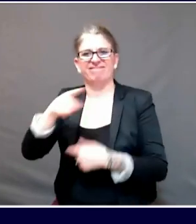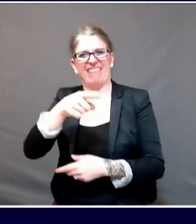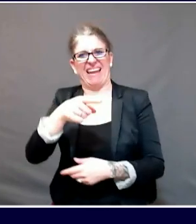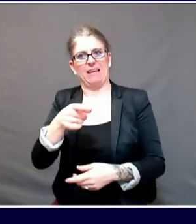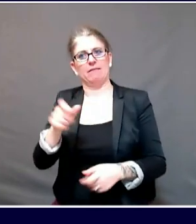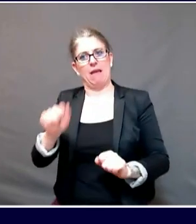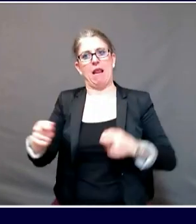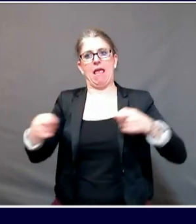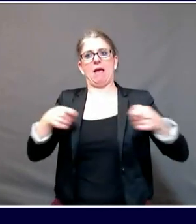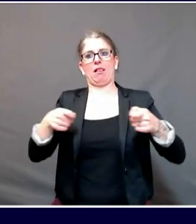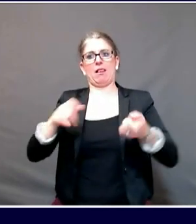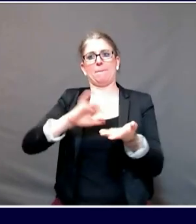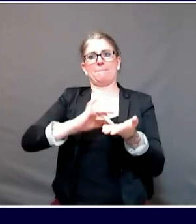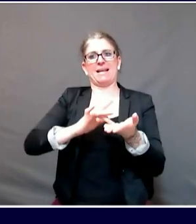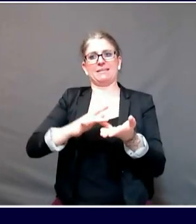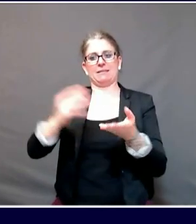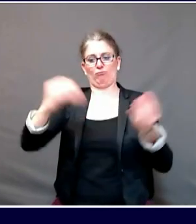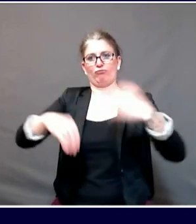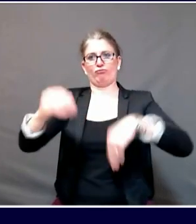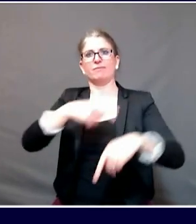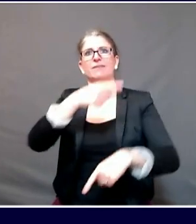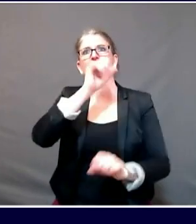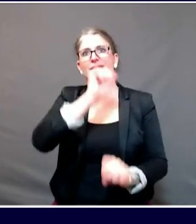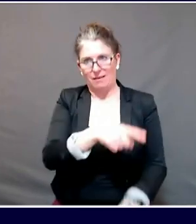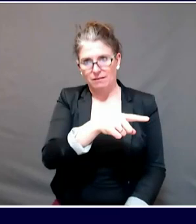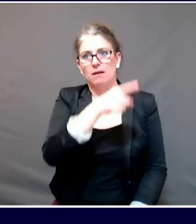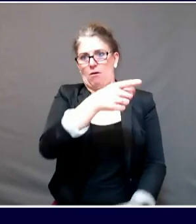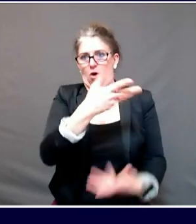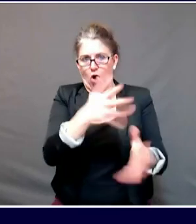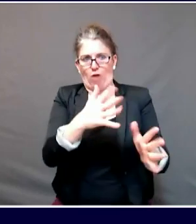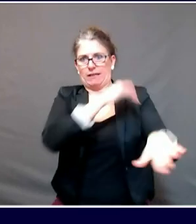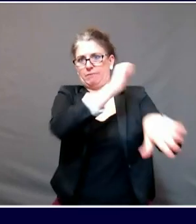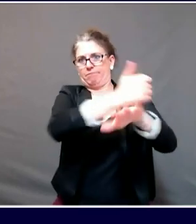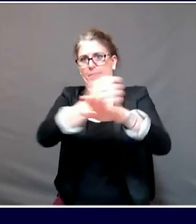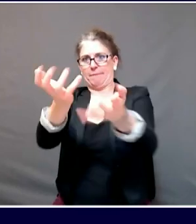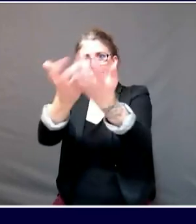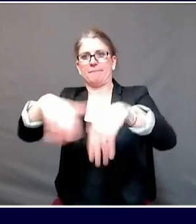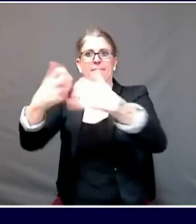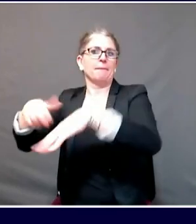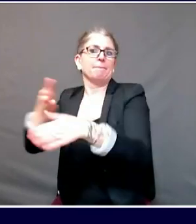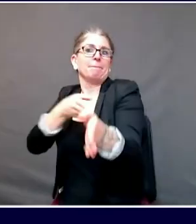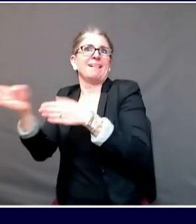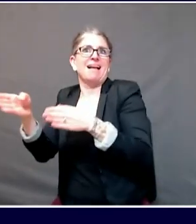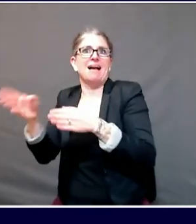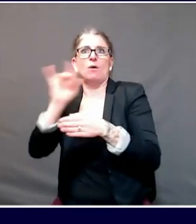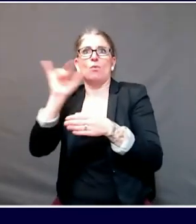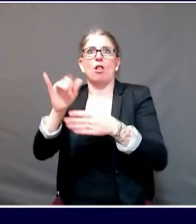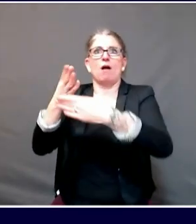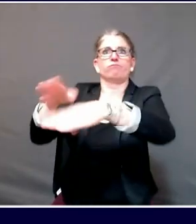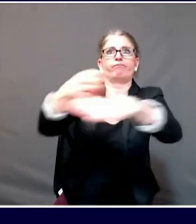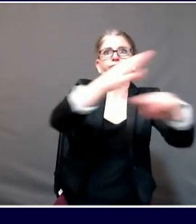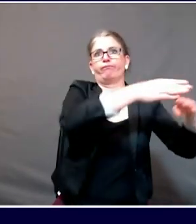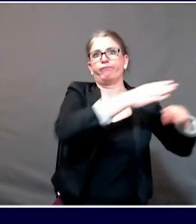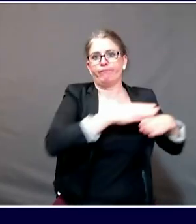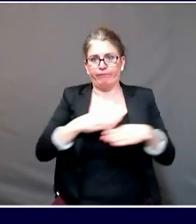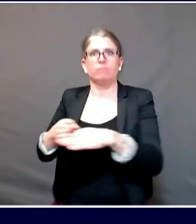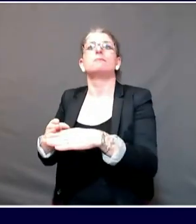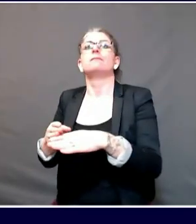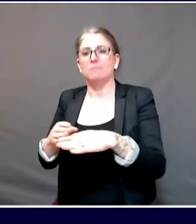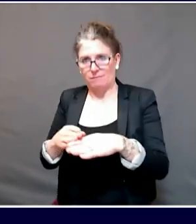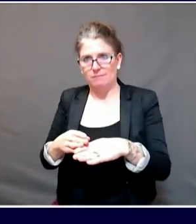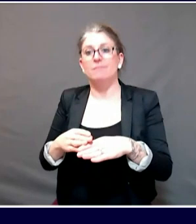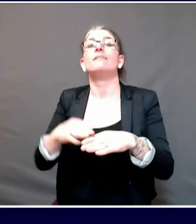areas, and that the employees who will be tapped to go to long-term care facilities with appropriate PPE to